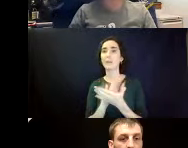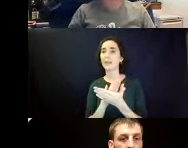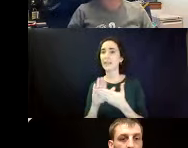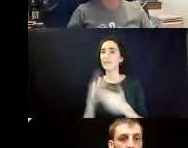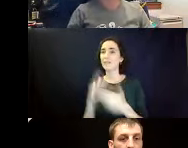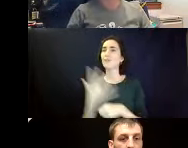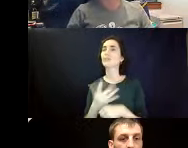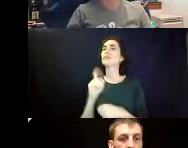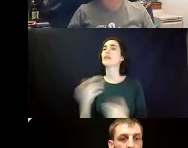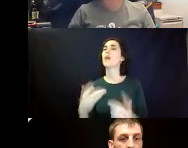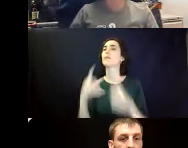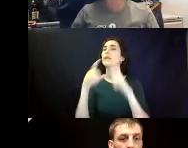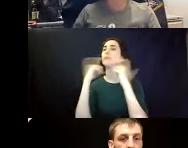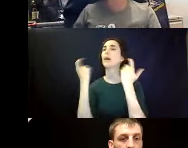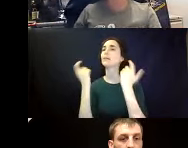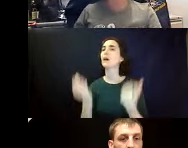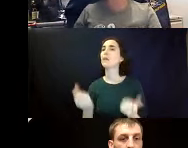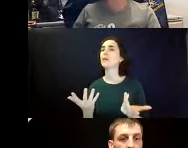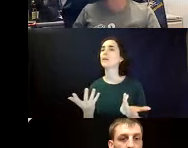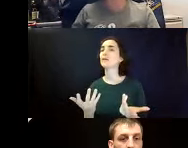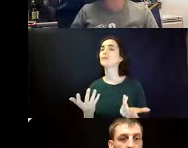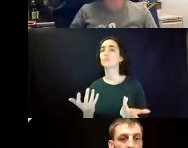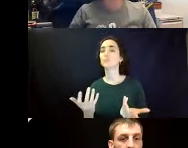days for your entire family?